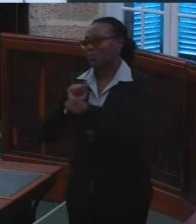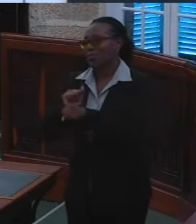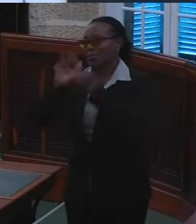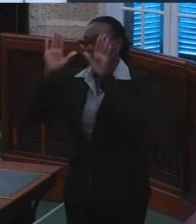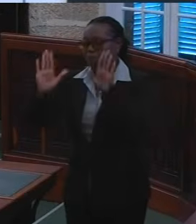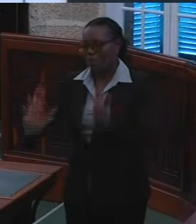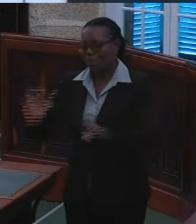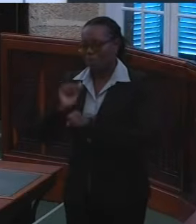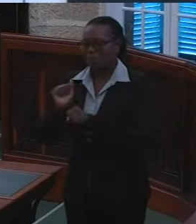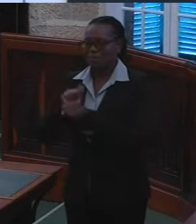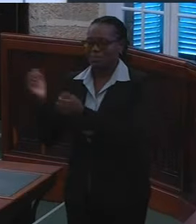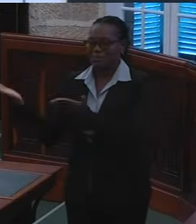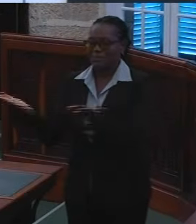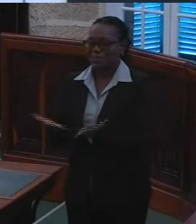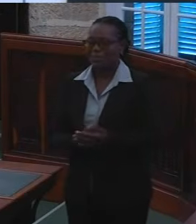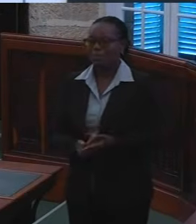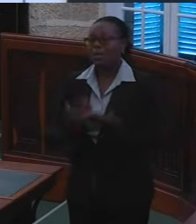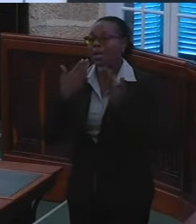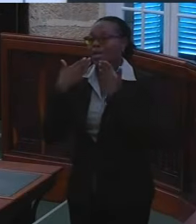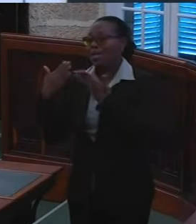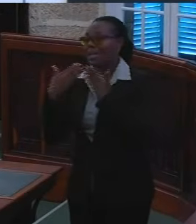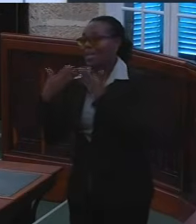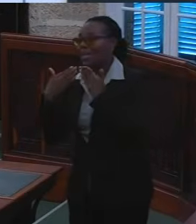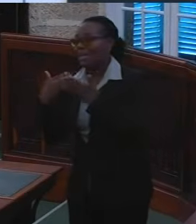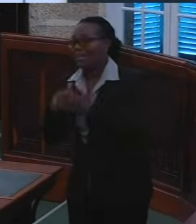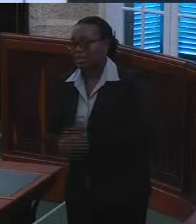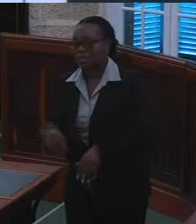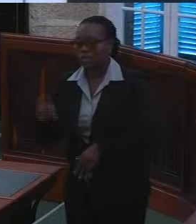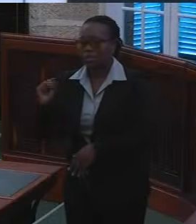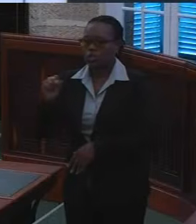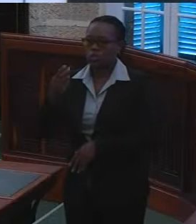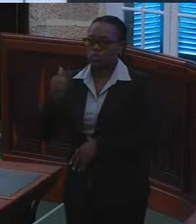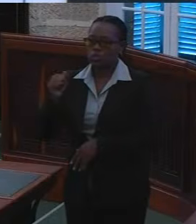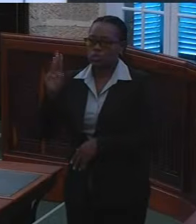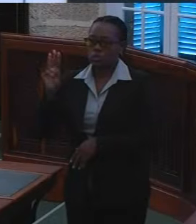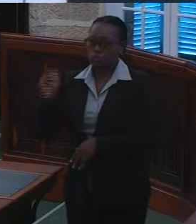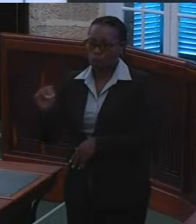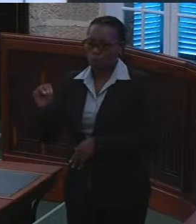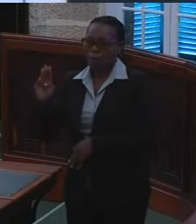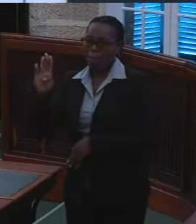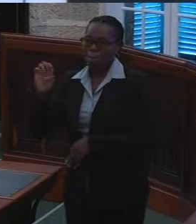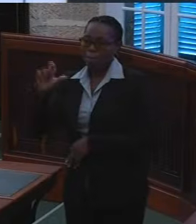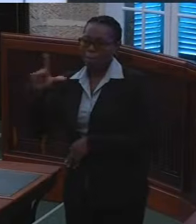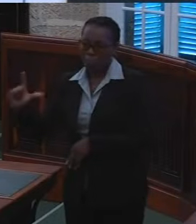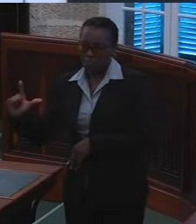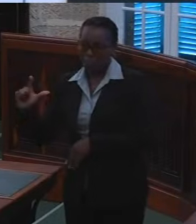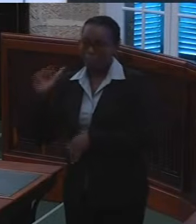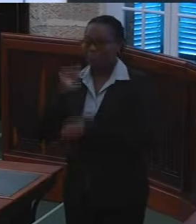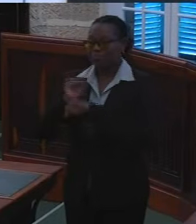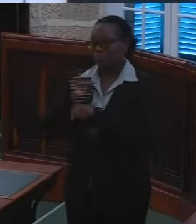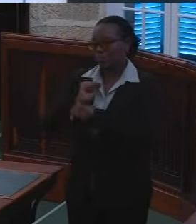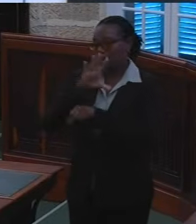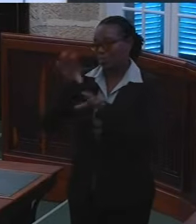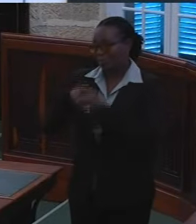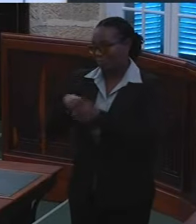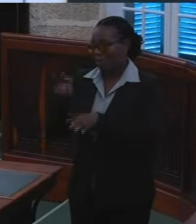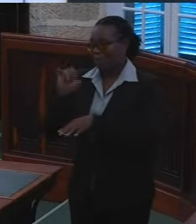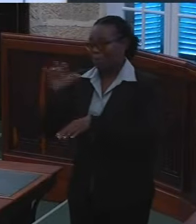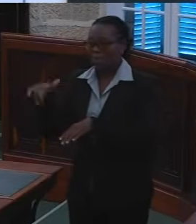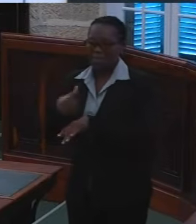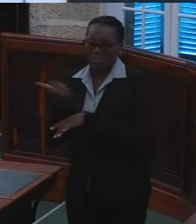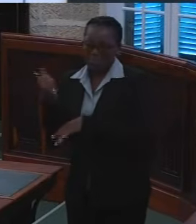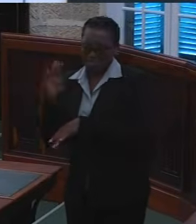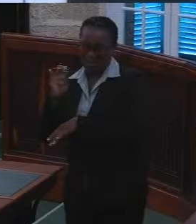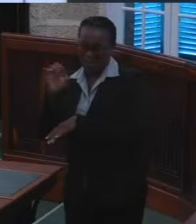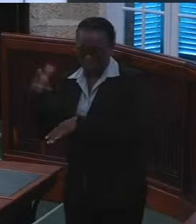also want to thank the acting CPC then, Ms. Sean Bell, sir, who did a lot of work on this bill and the other bills that we brought to